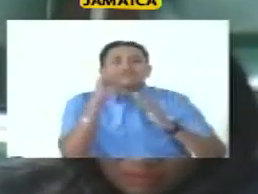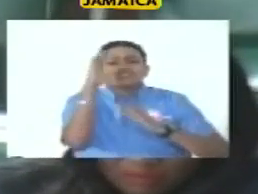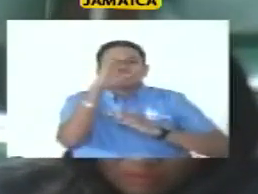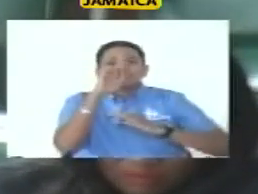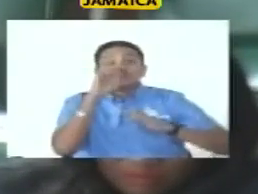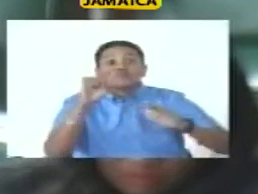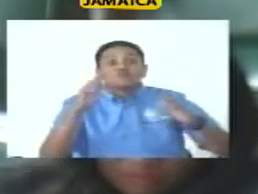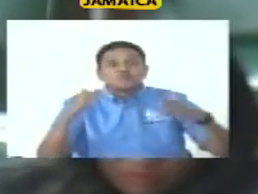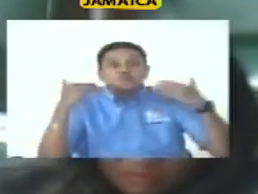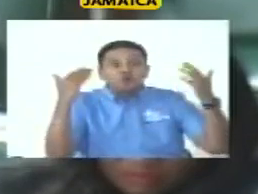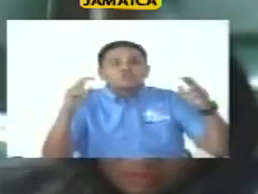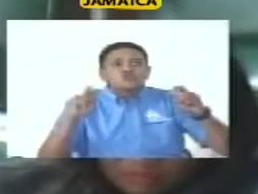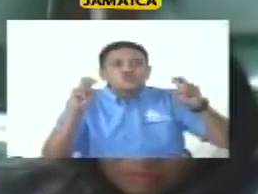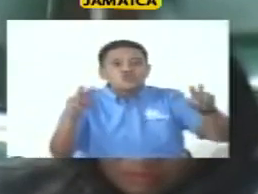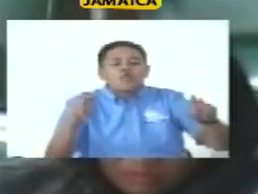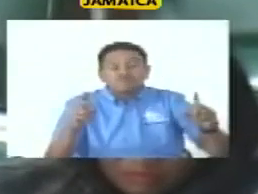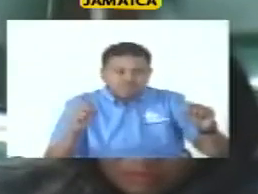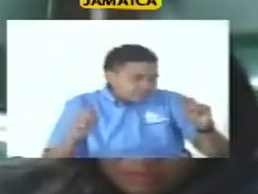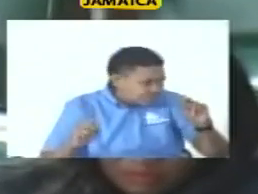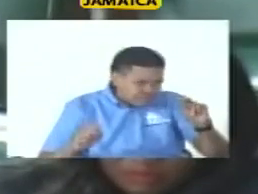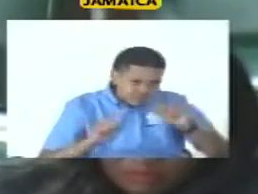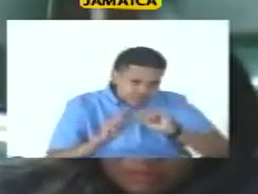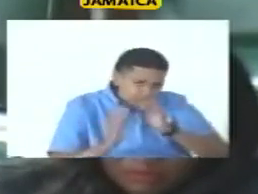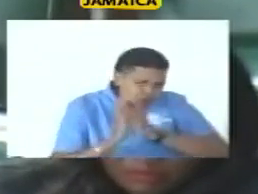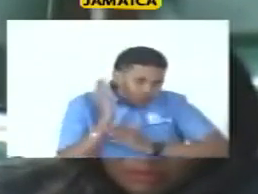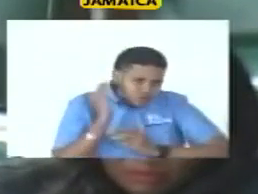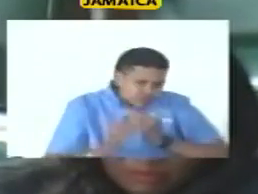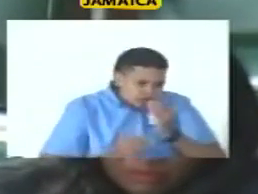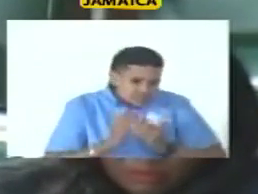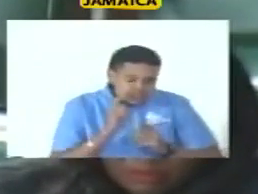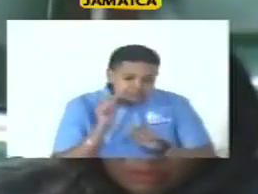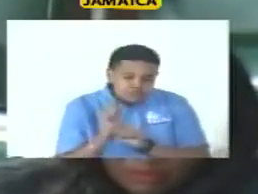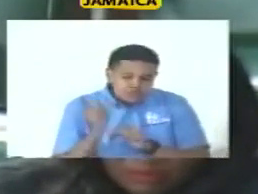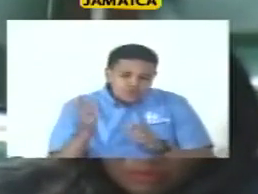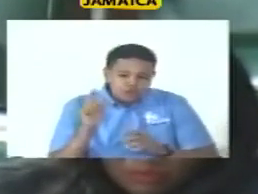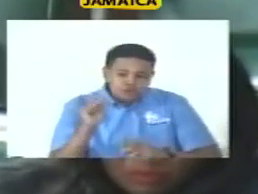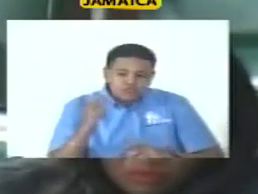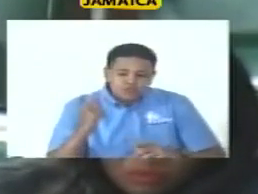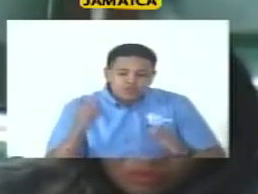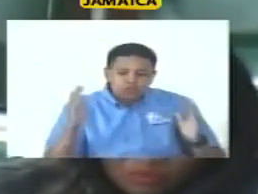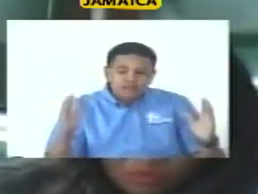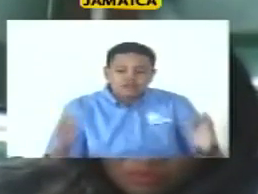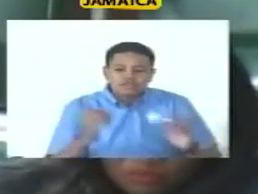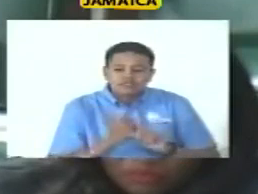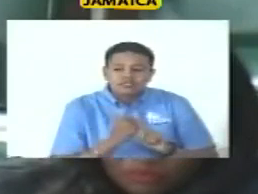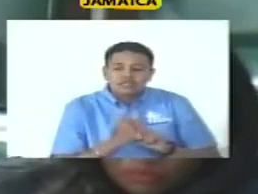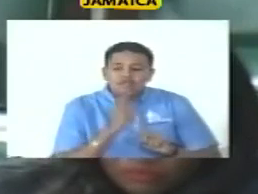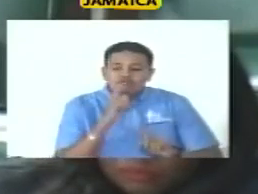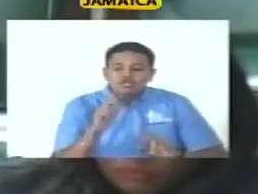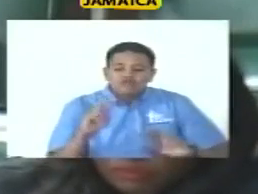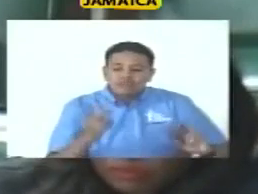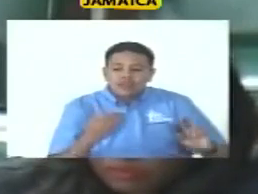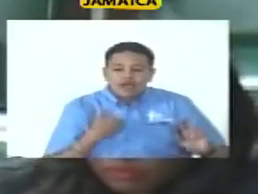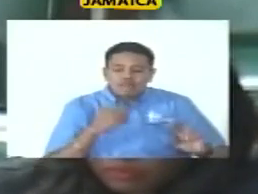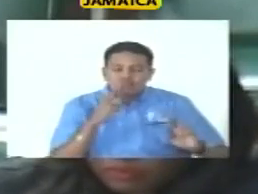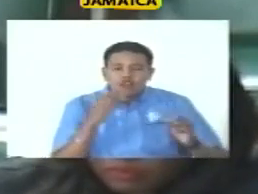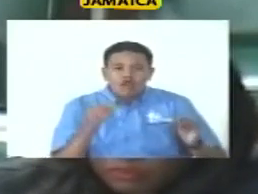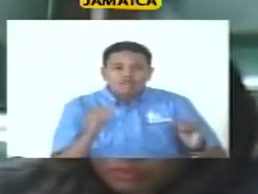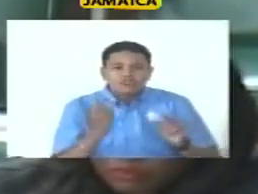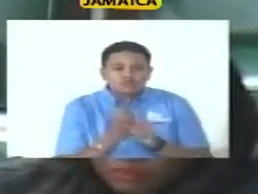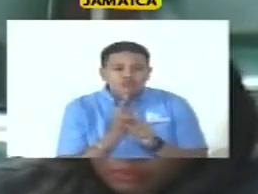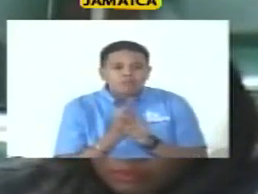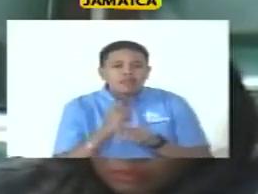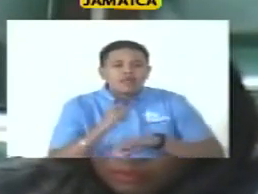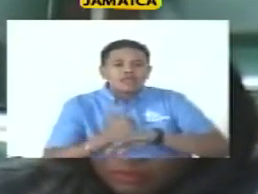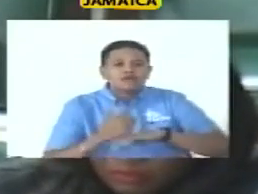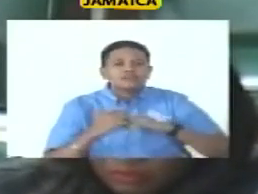overleap, but to go through the process and ensure that 2021, we're ready to have the office properly established.